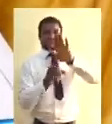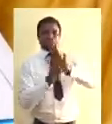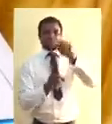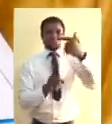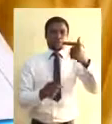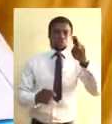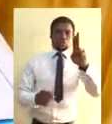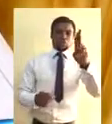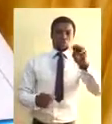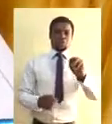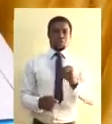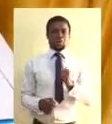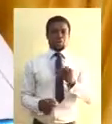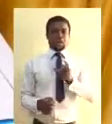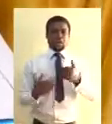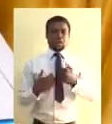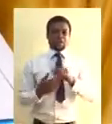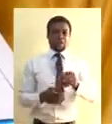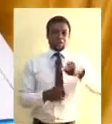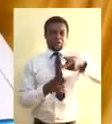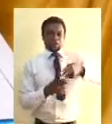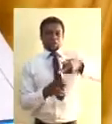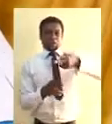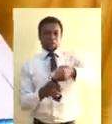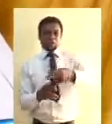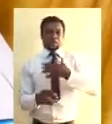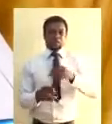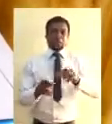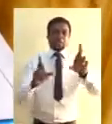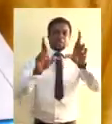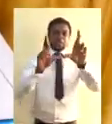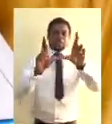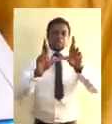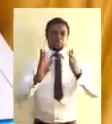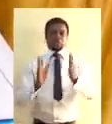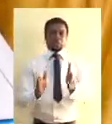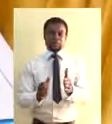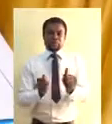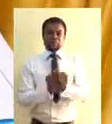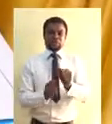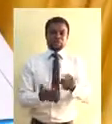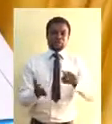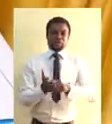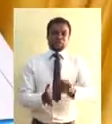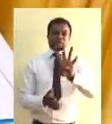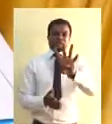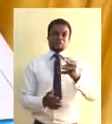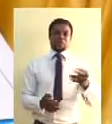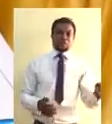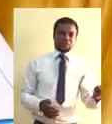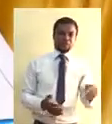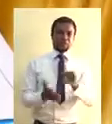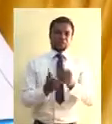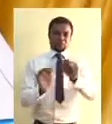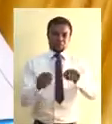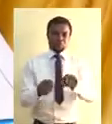gum, I have my scissors, and I have my ruler. So with these 4 materials, if possible,